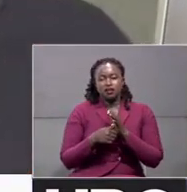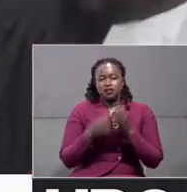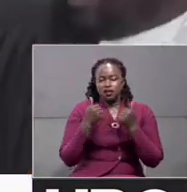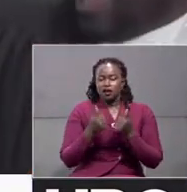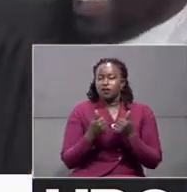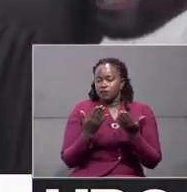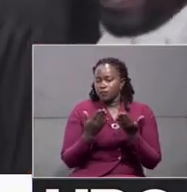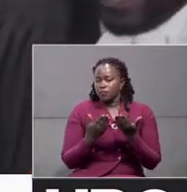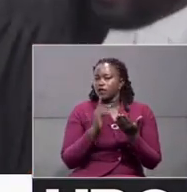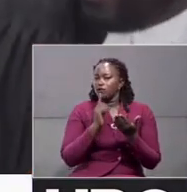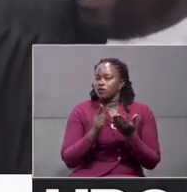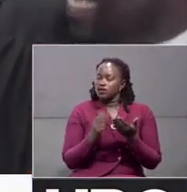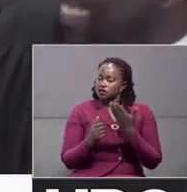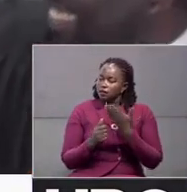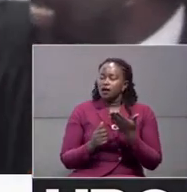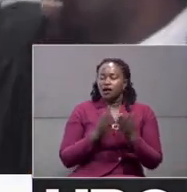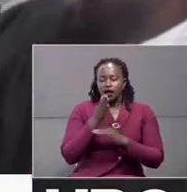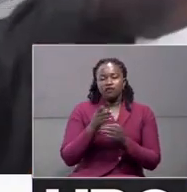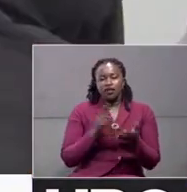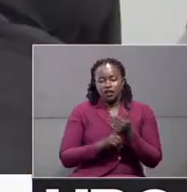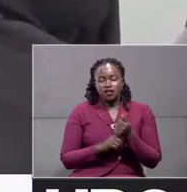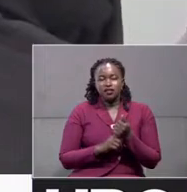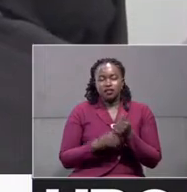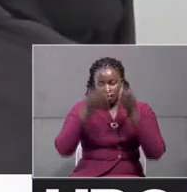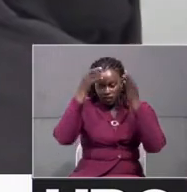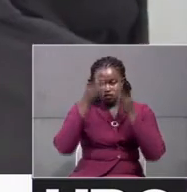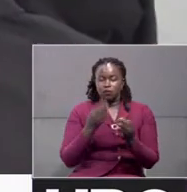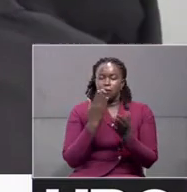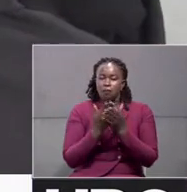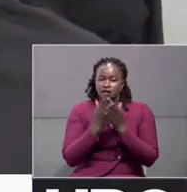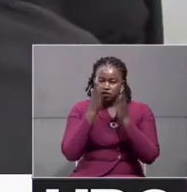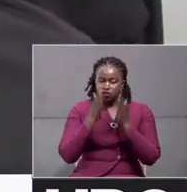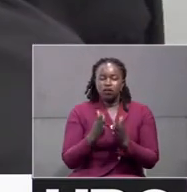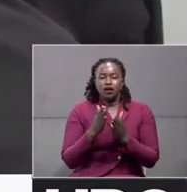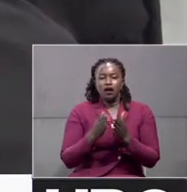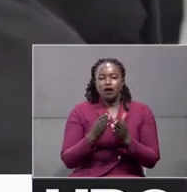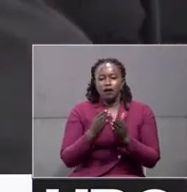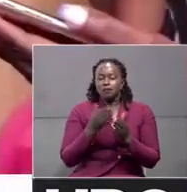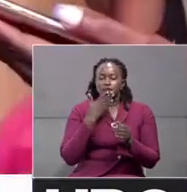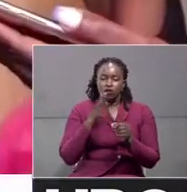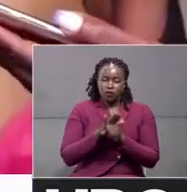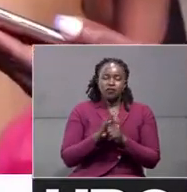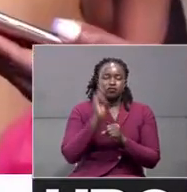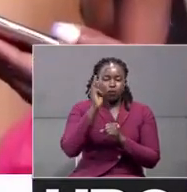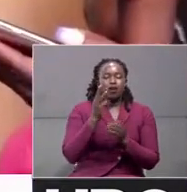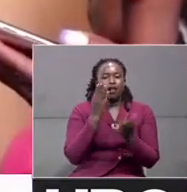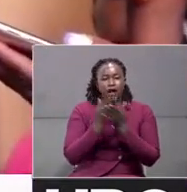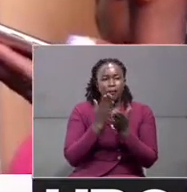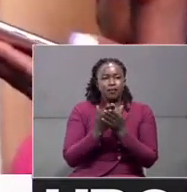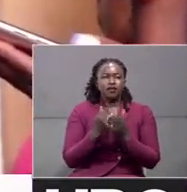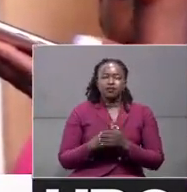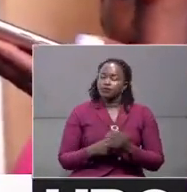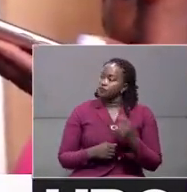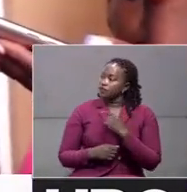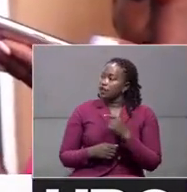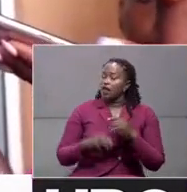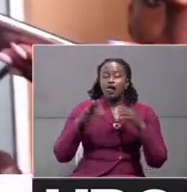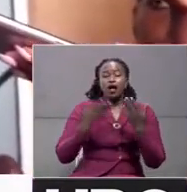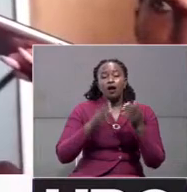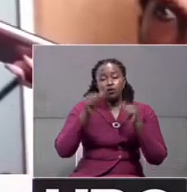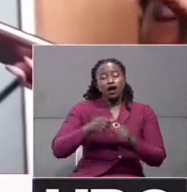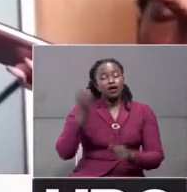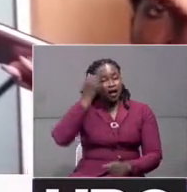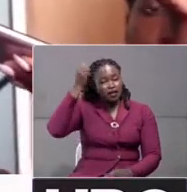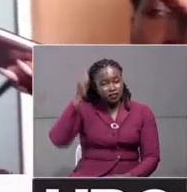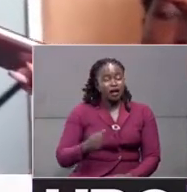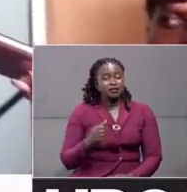costs. After receiving the decision, the petitioners vowed to appeal the decision in the Supreme Court. How can a judge